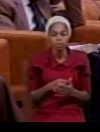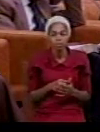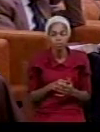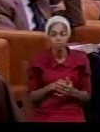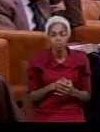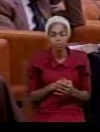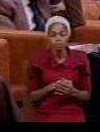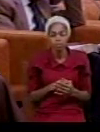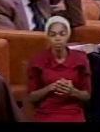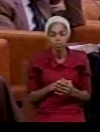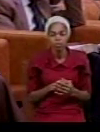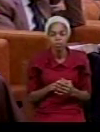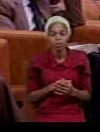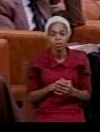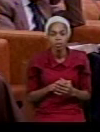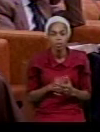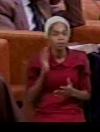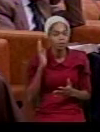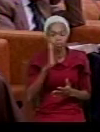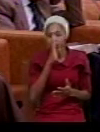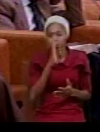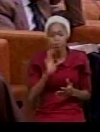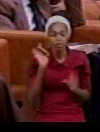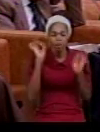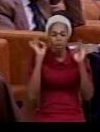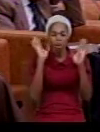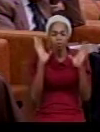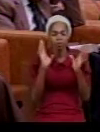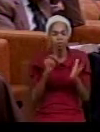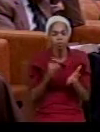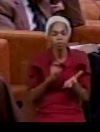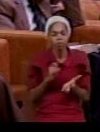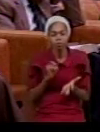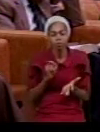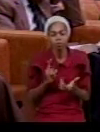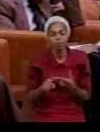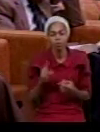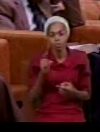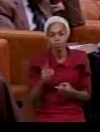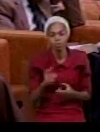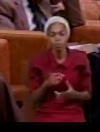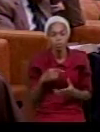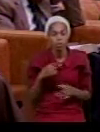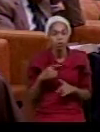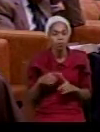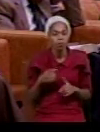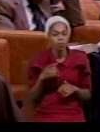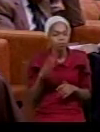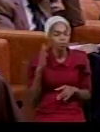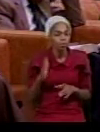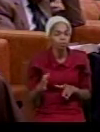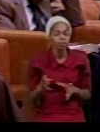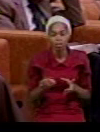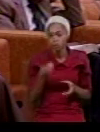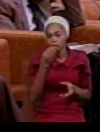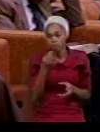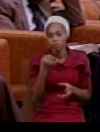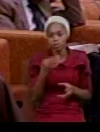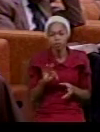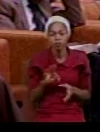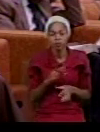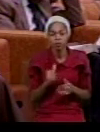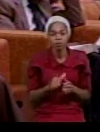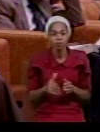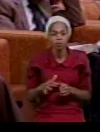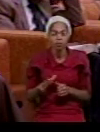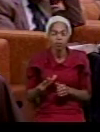four shall be an abomination unto you. Yet these may ye eat of every flying, creeping thing